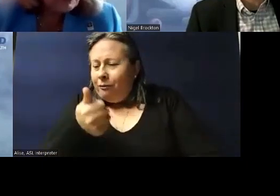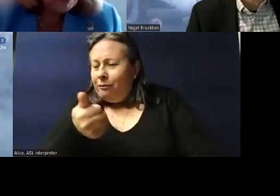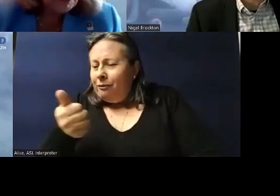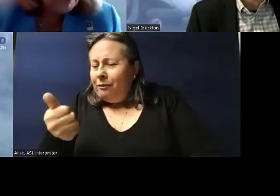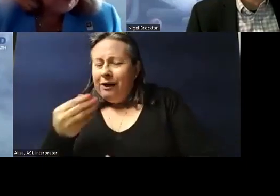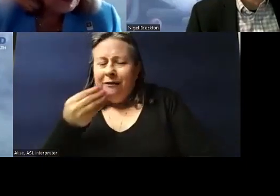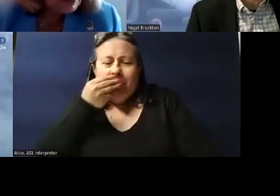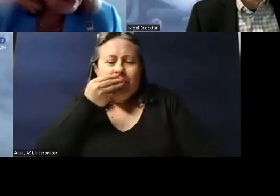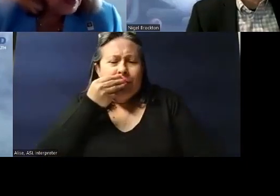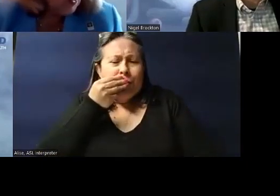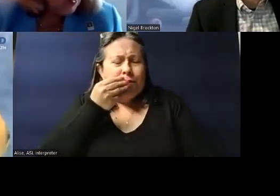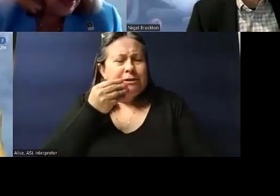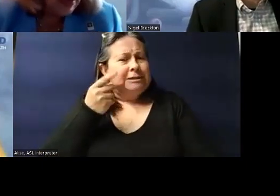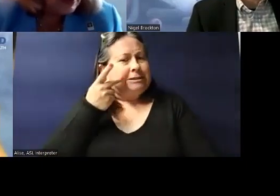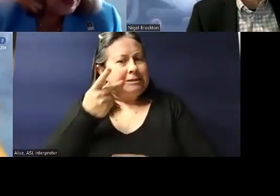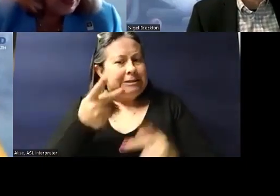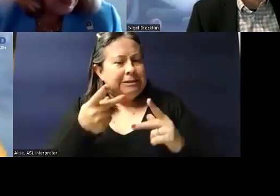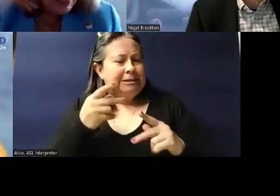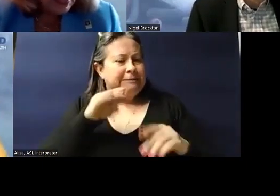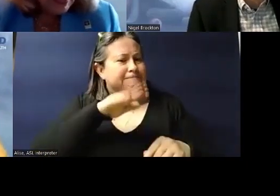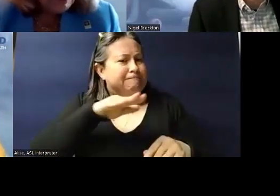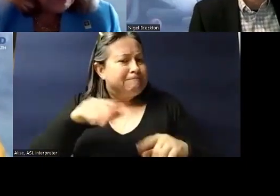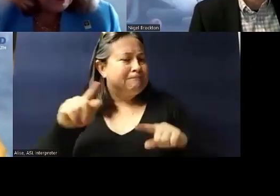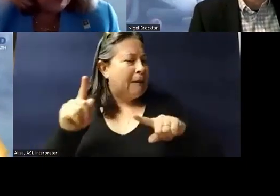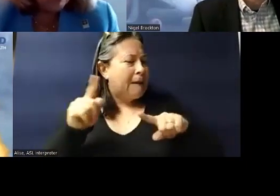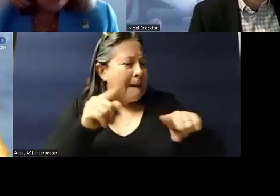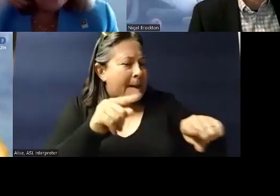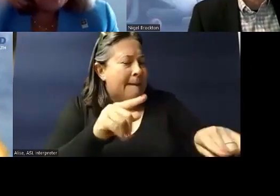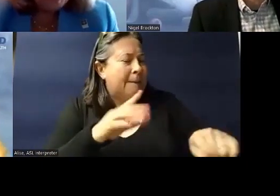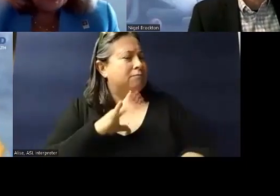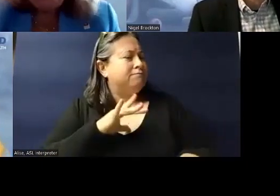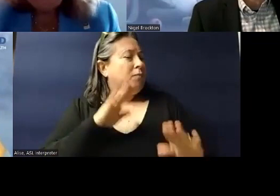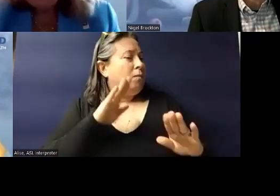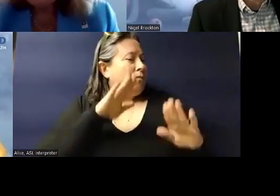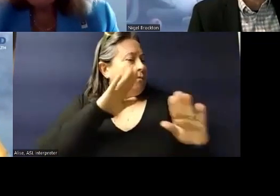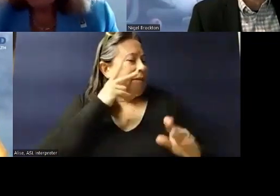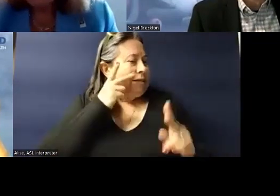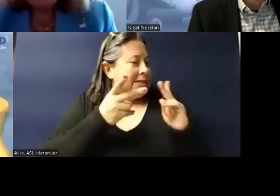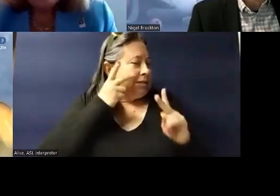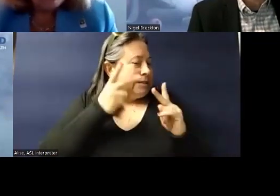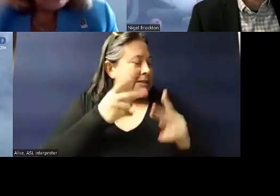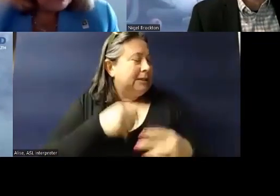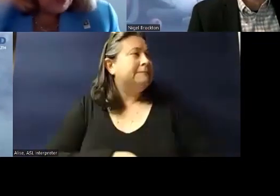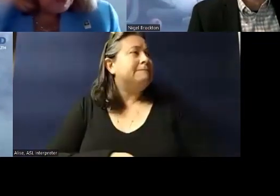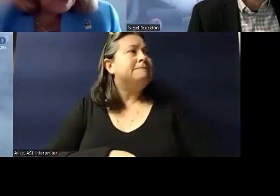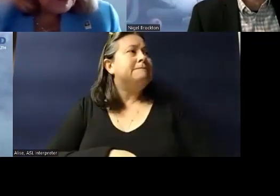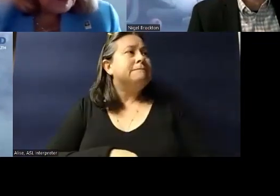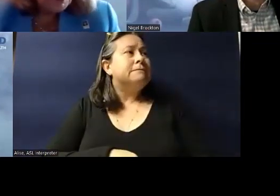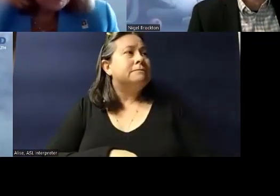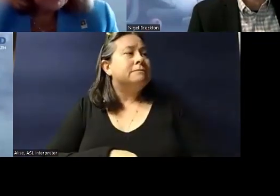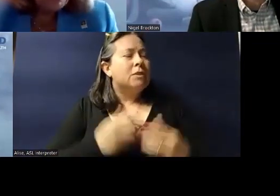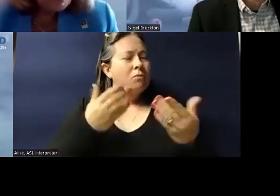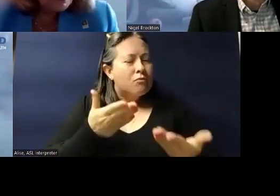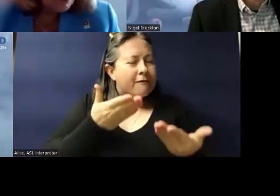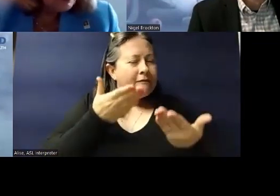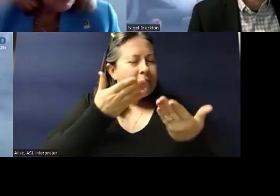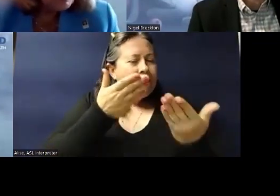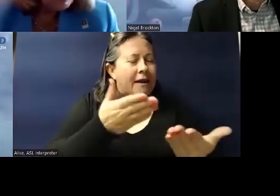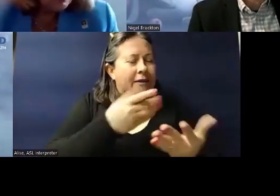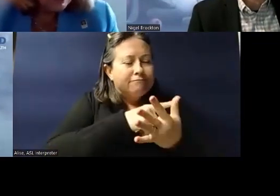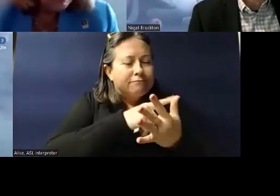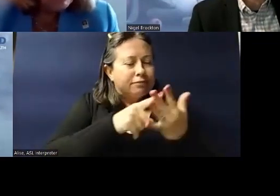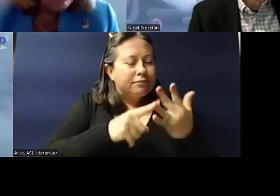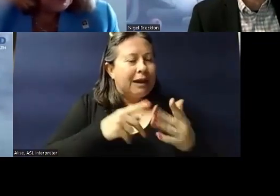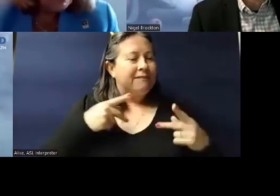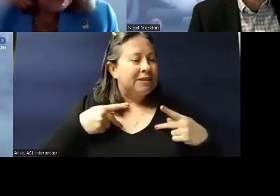and it's wonderful to see all that. And providing all this, considering physical,